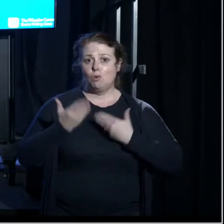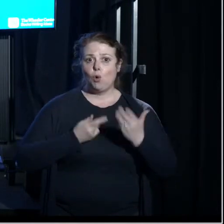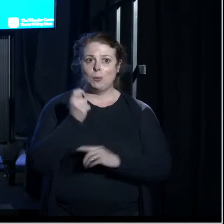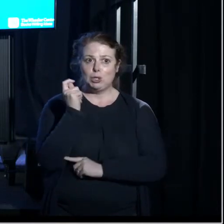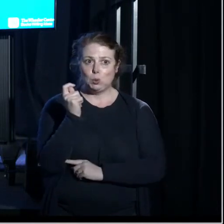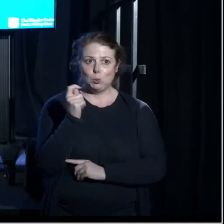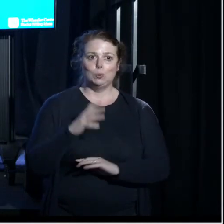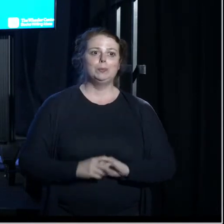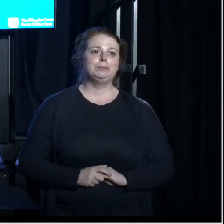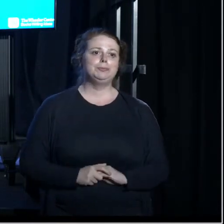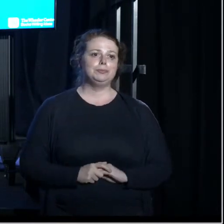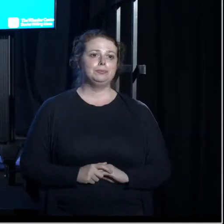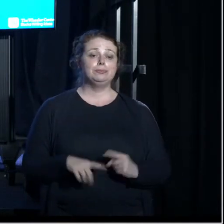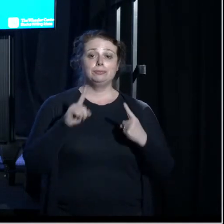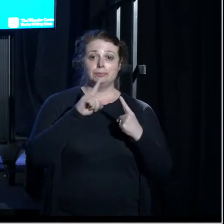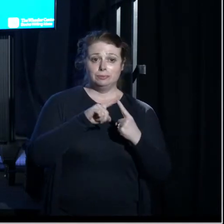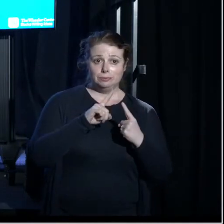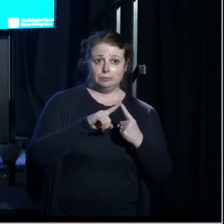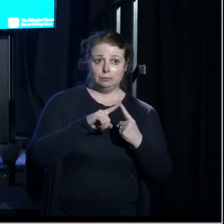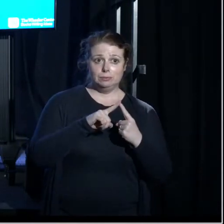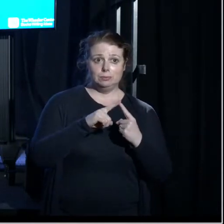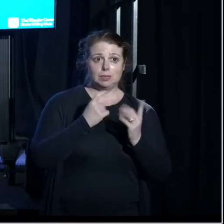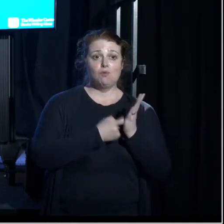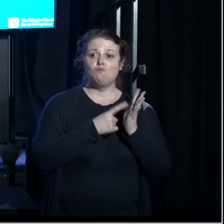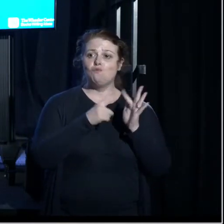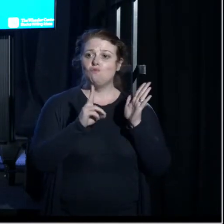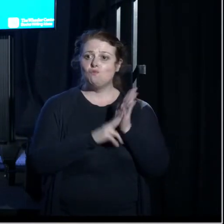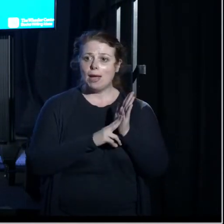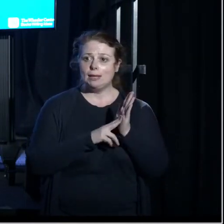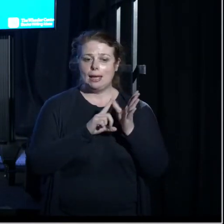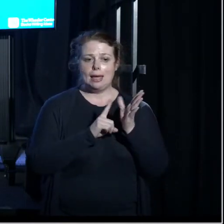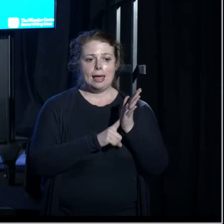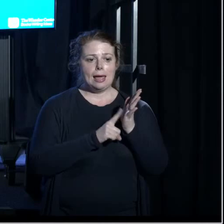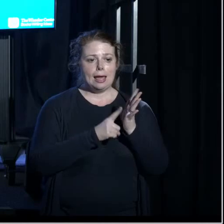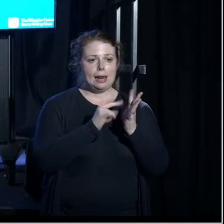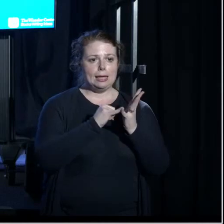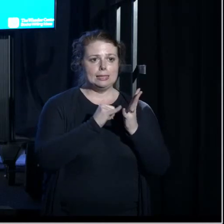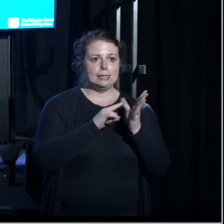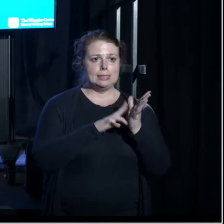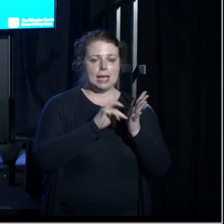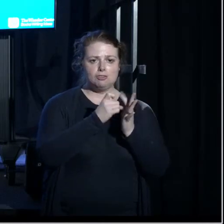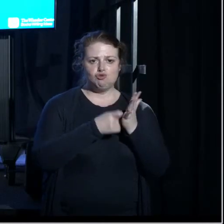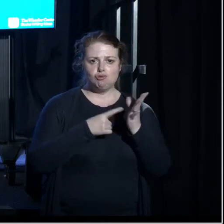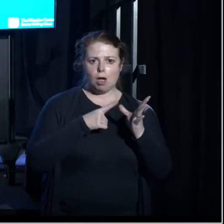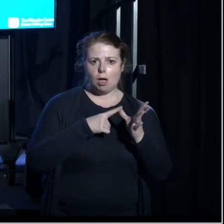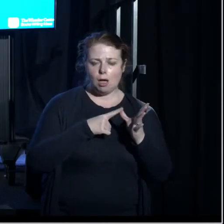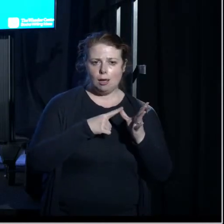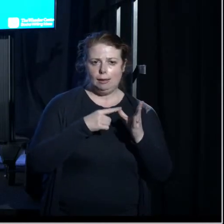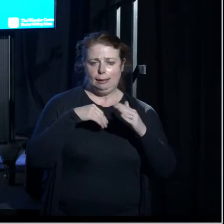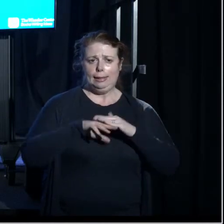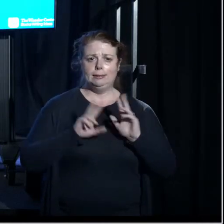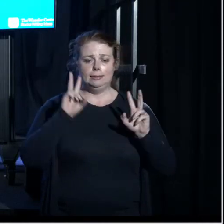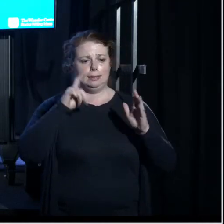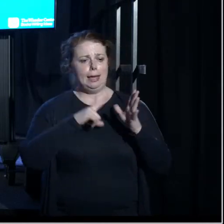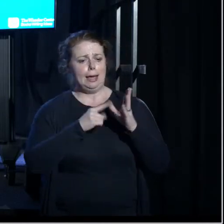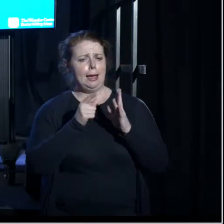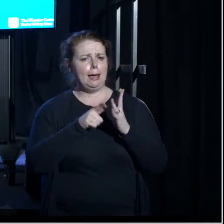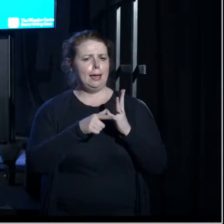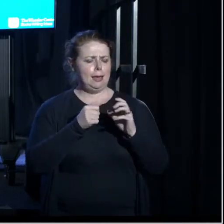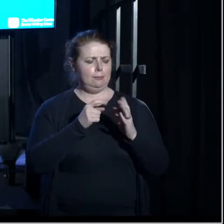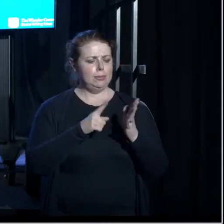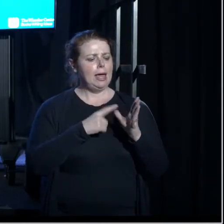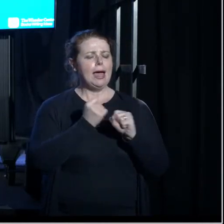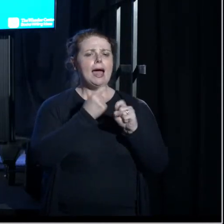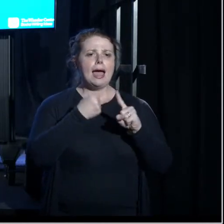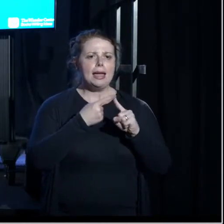stage. First up, we have Ren Alessandra, who is in her age of expansion. I don't fully know what that is,